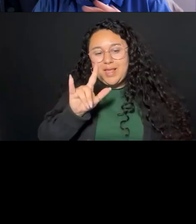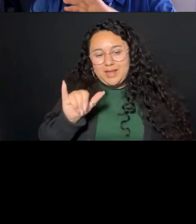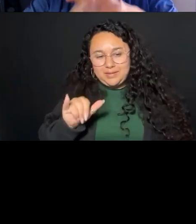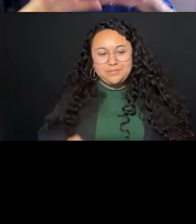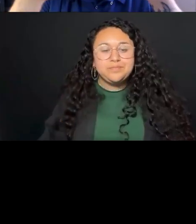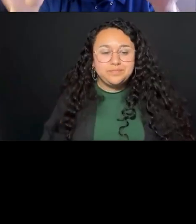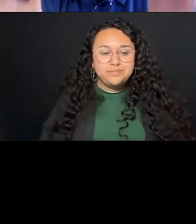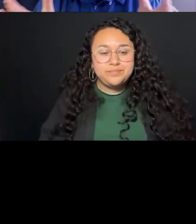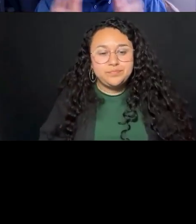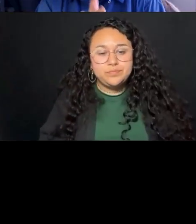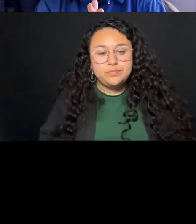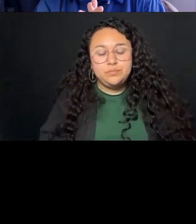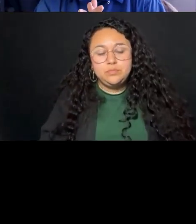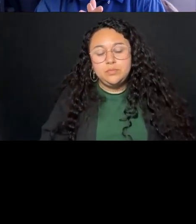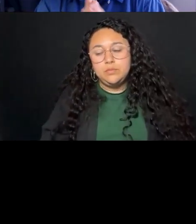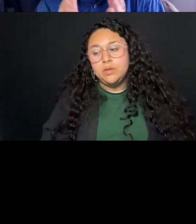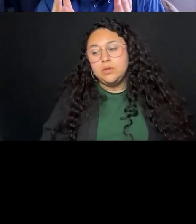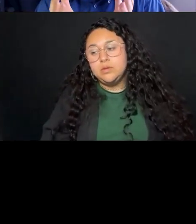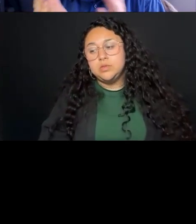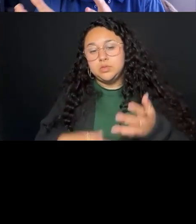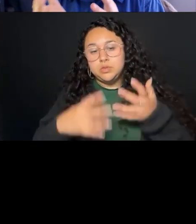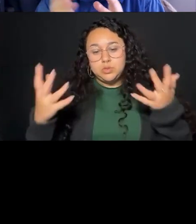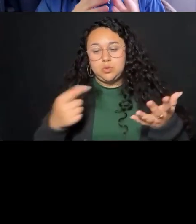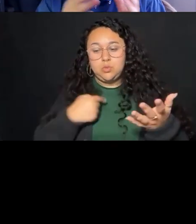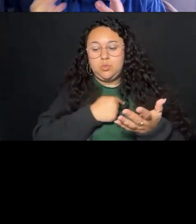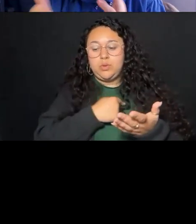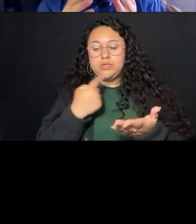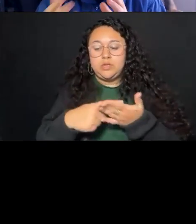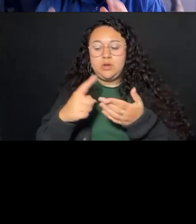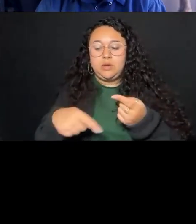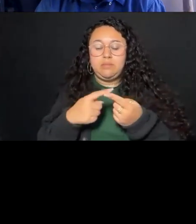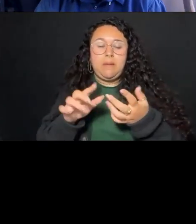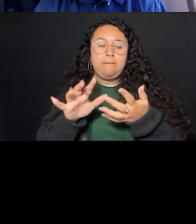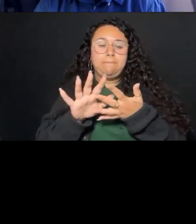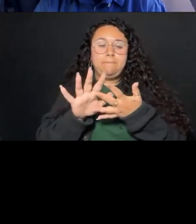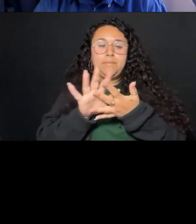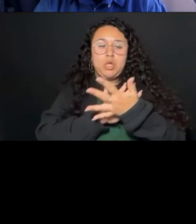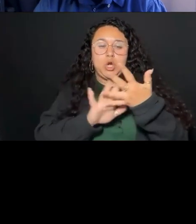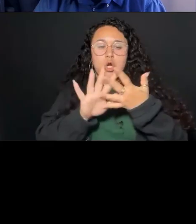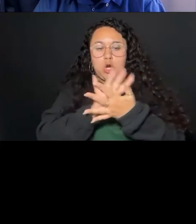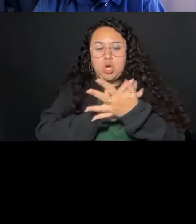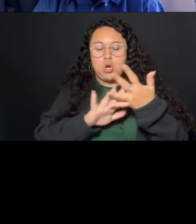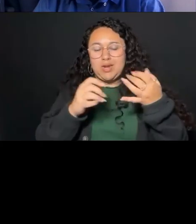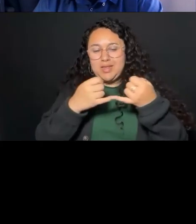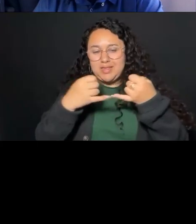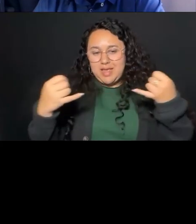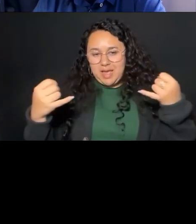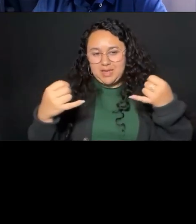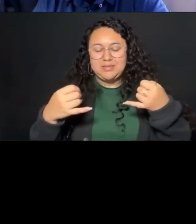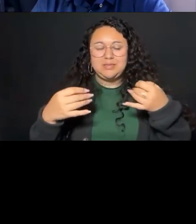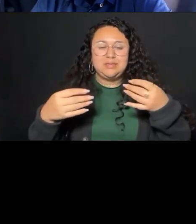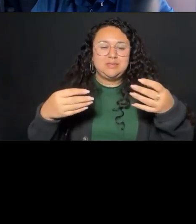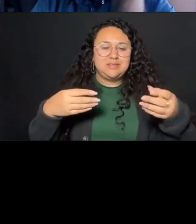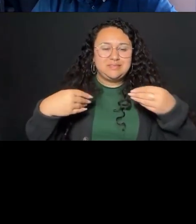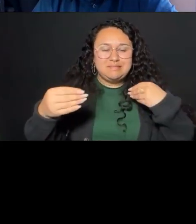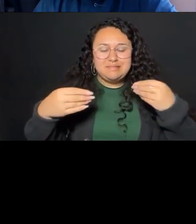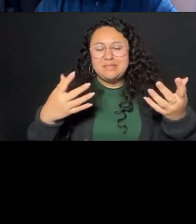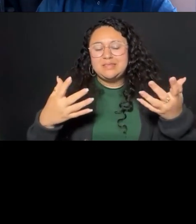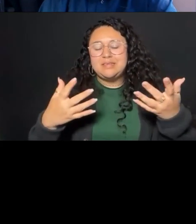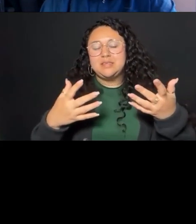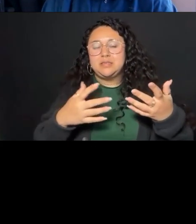So we can talk about some blurred lines with how we talk about what is self-injury and maybe what is